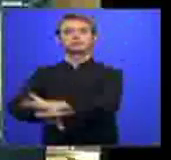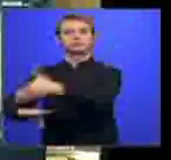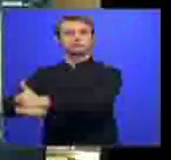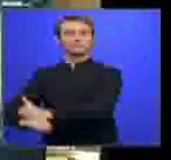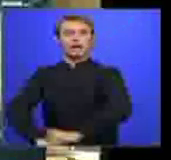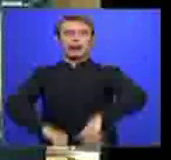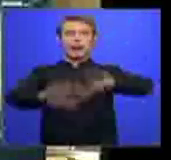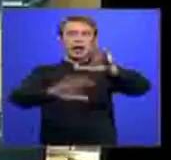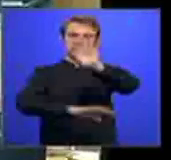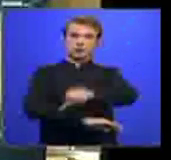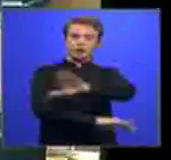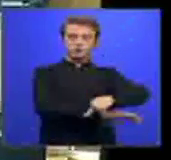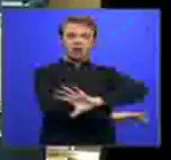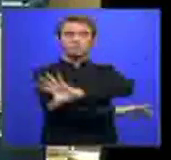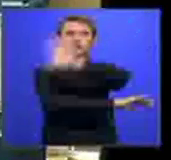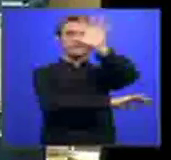We will also use the